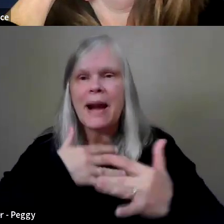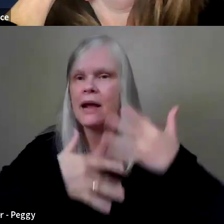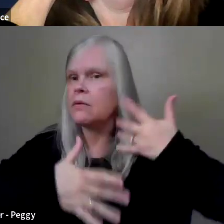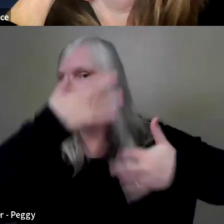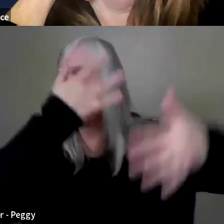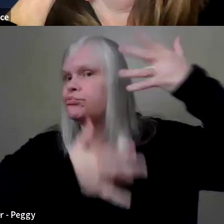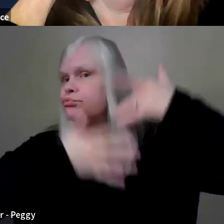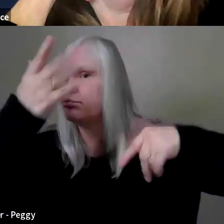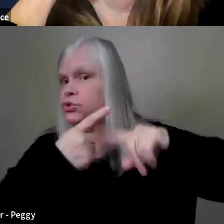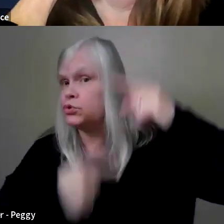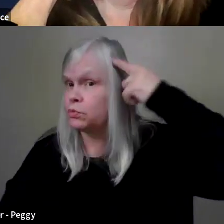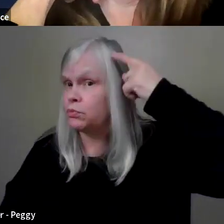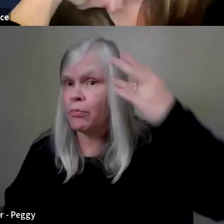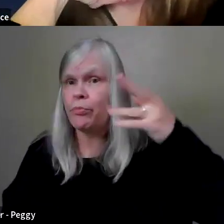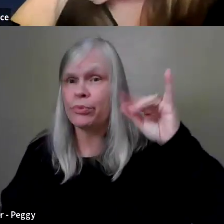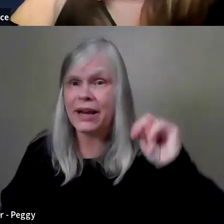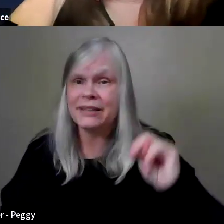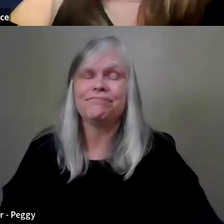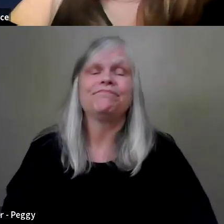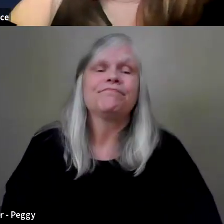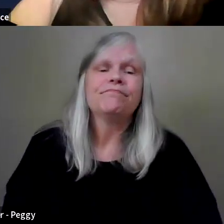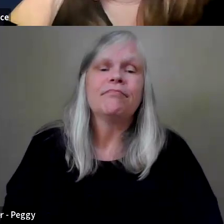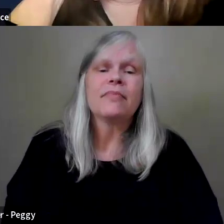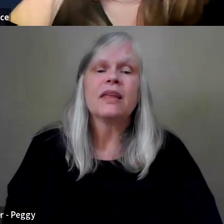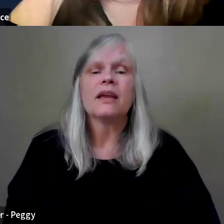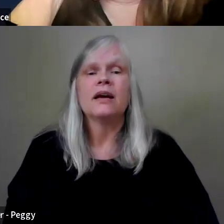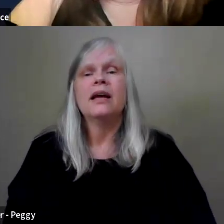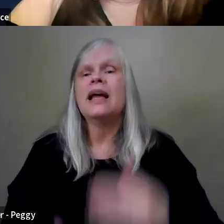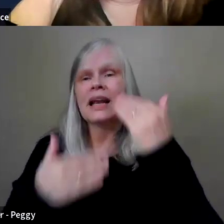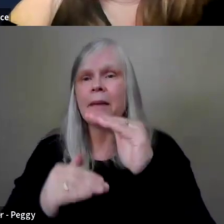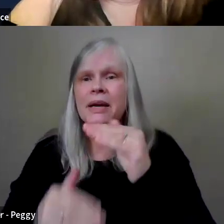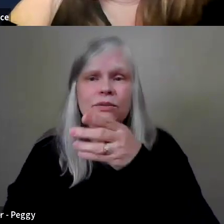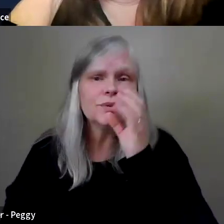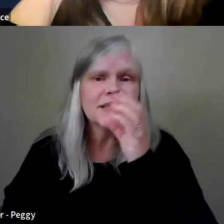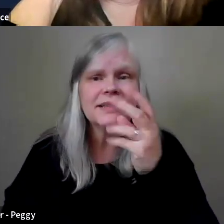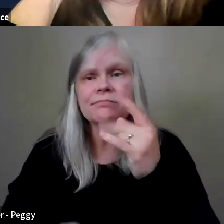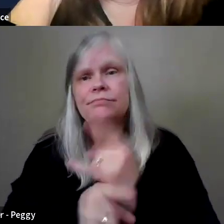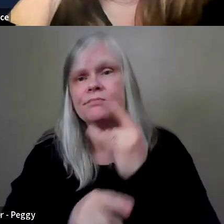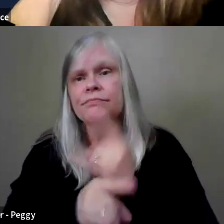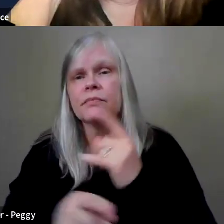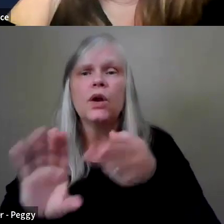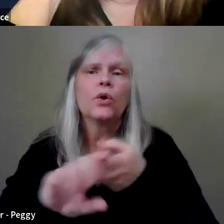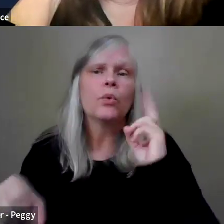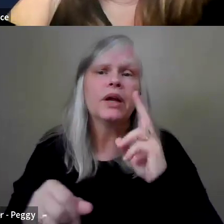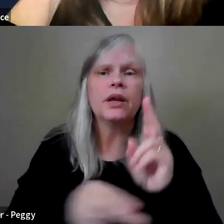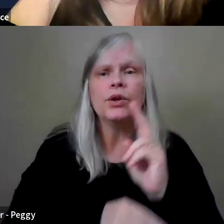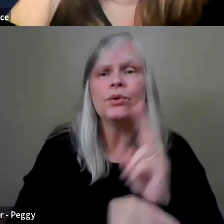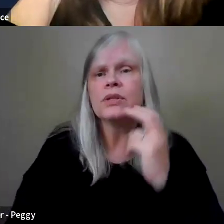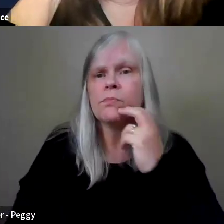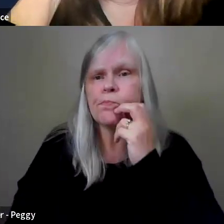that helps our brain stay healthy. Things like limiting alcohol consumption, quitting the use of